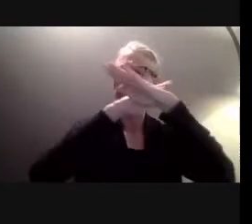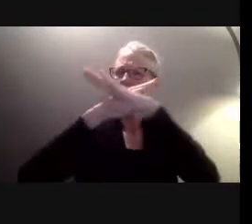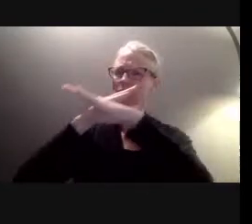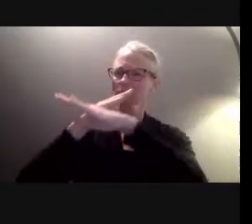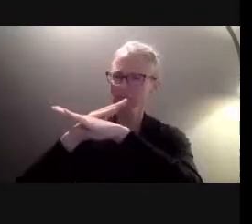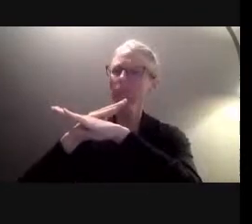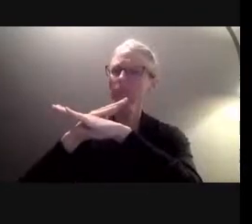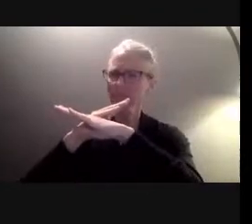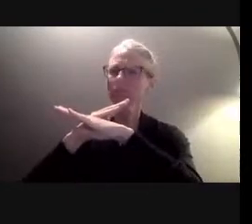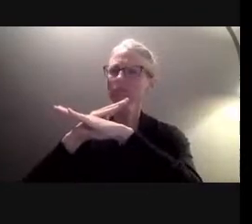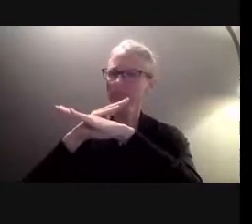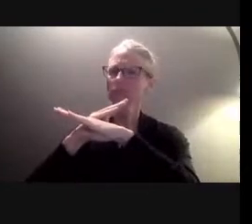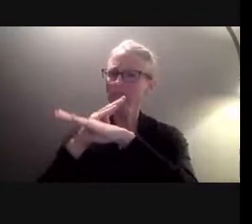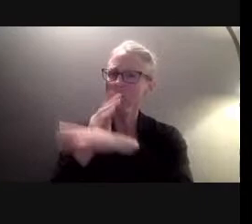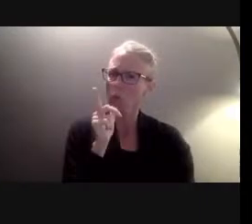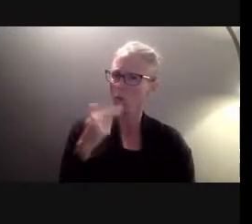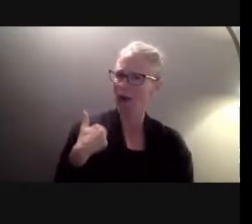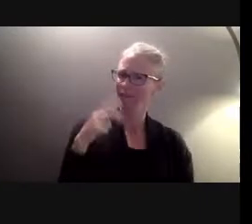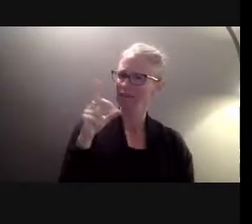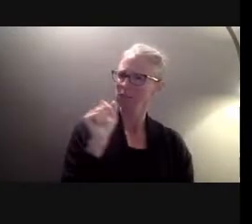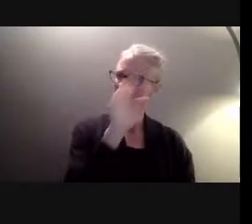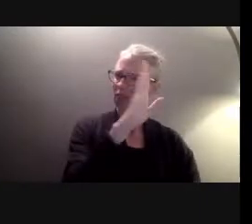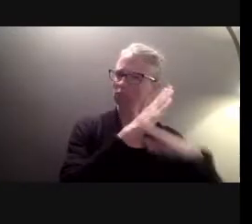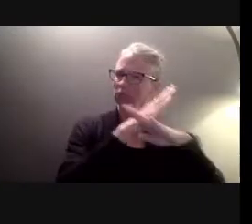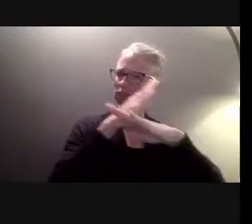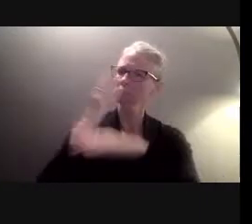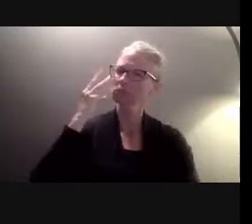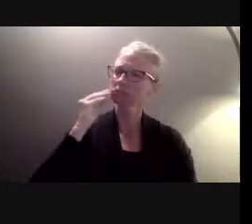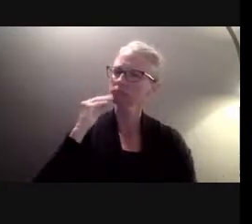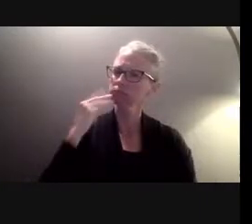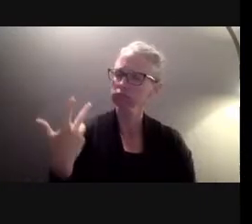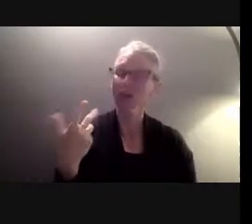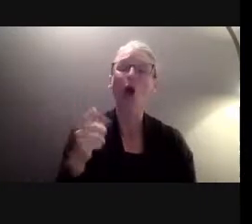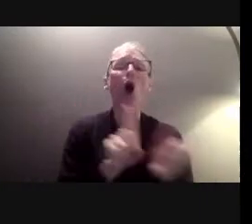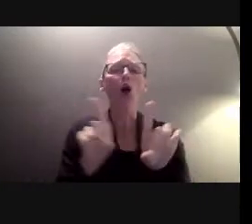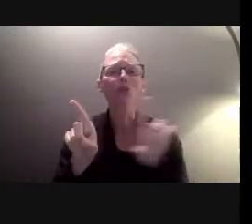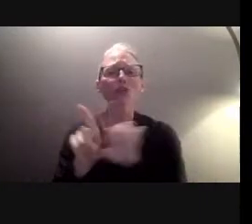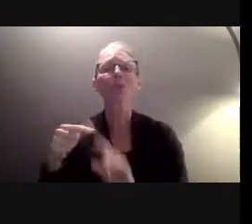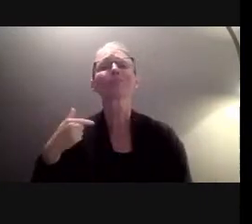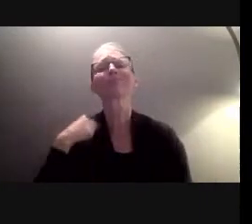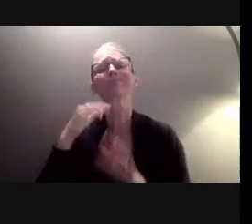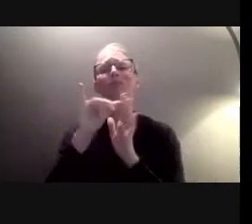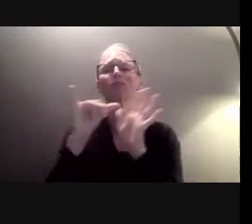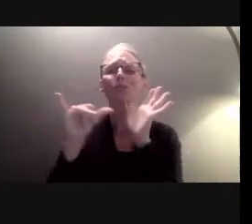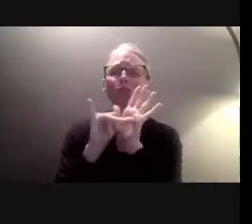this more as a content creator and becoming more